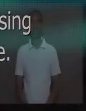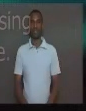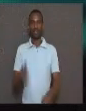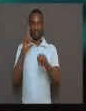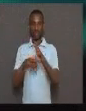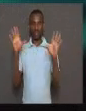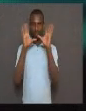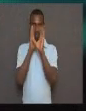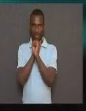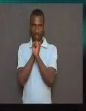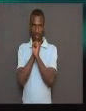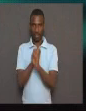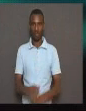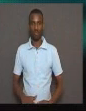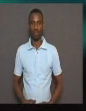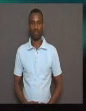Time's up.